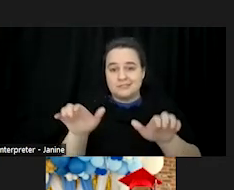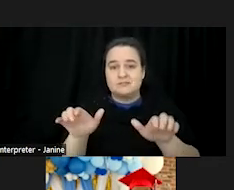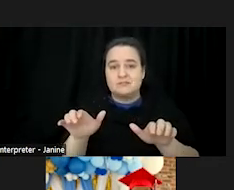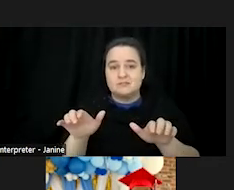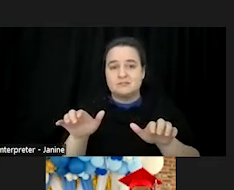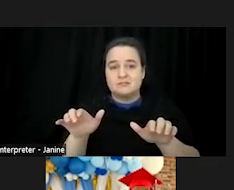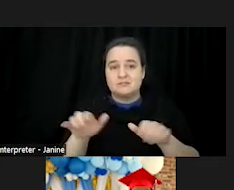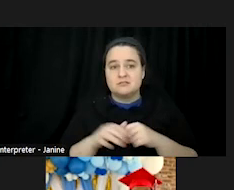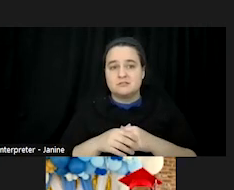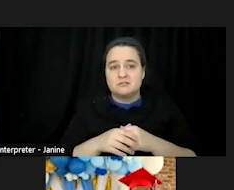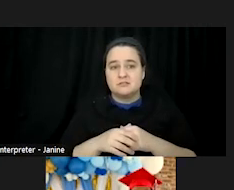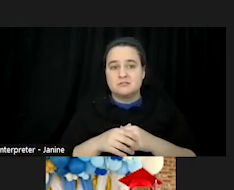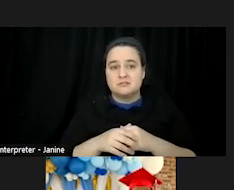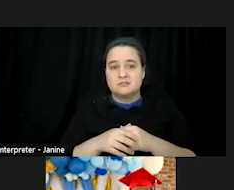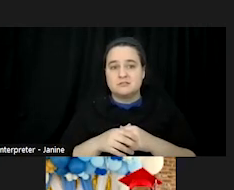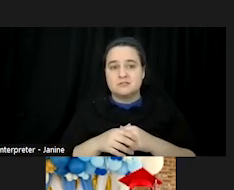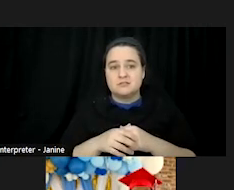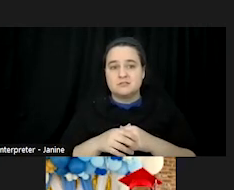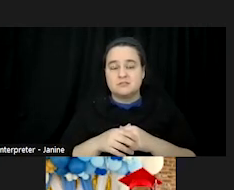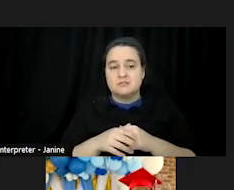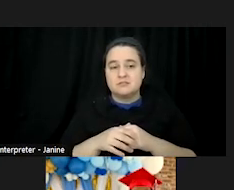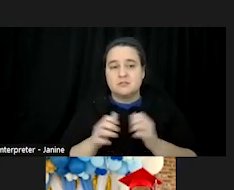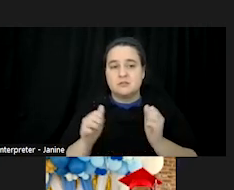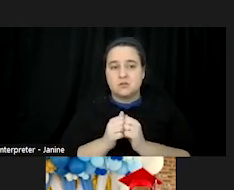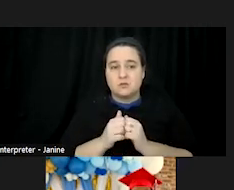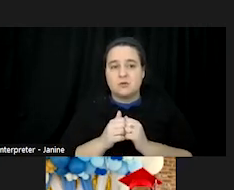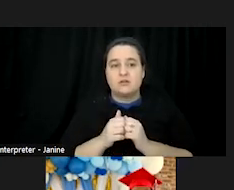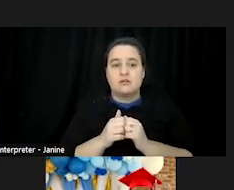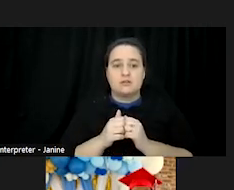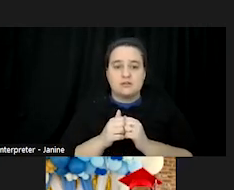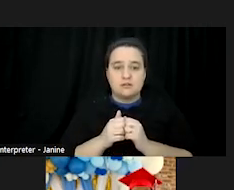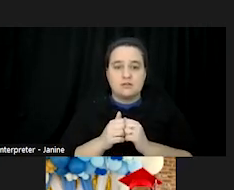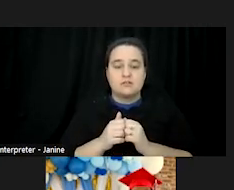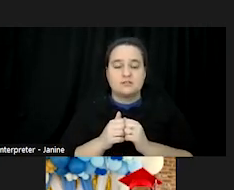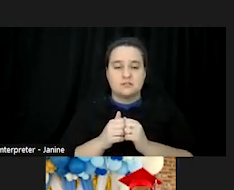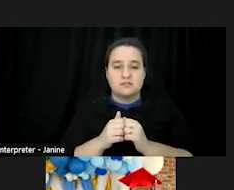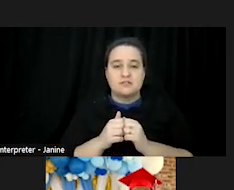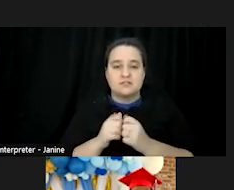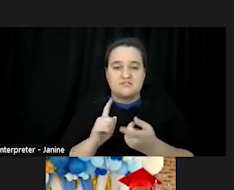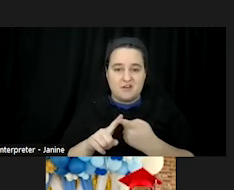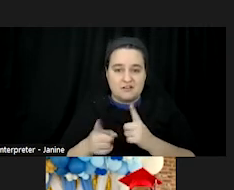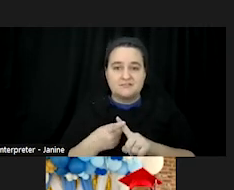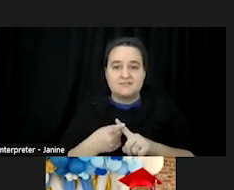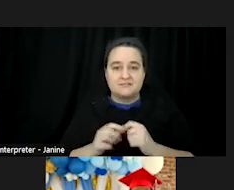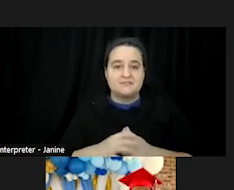to do with classmates and friends. Nice. Thank you.